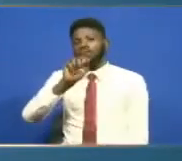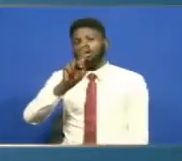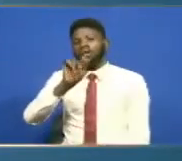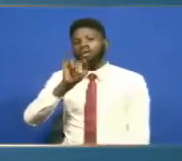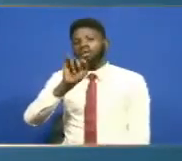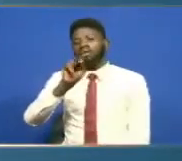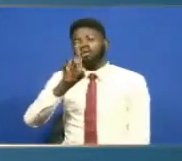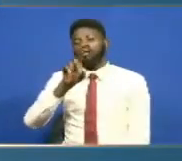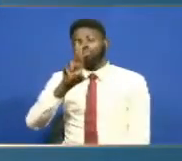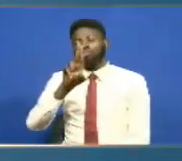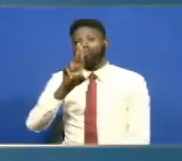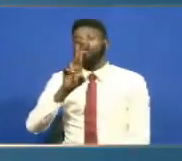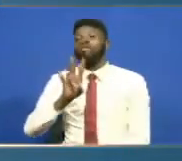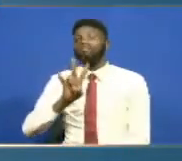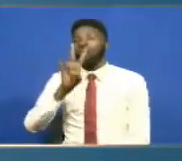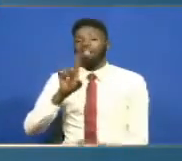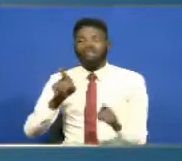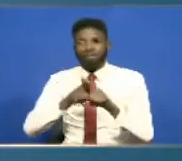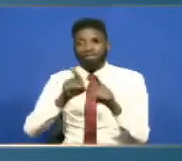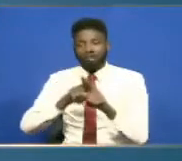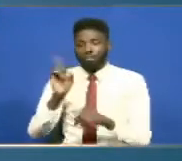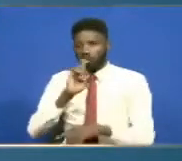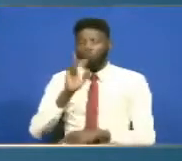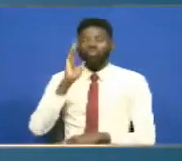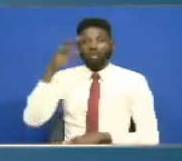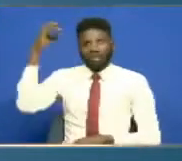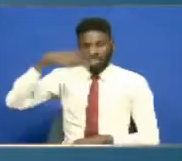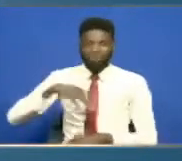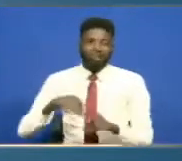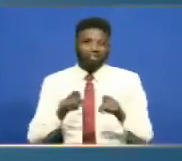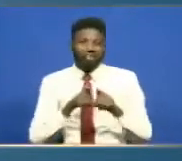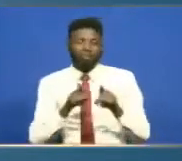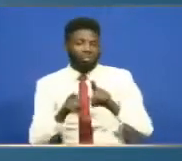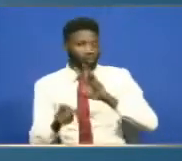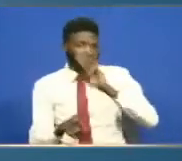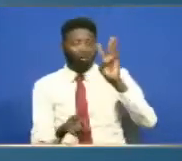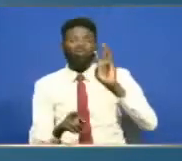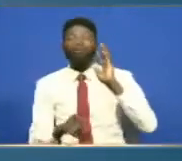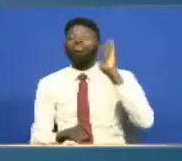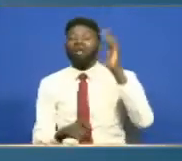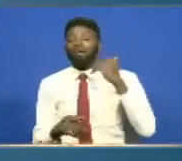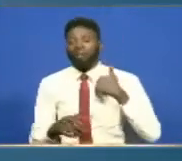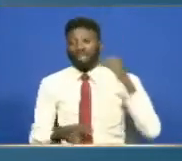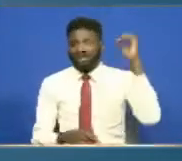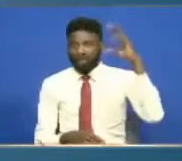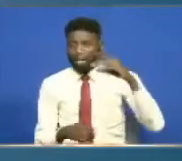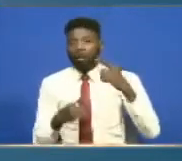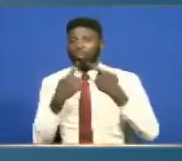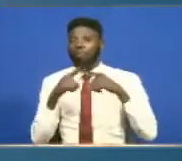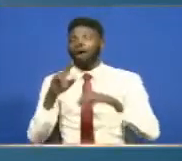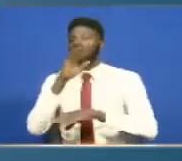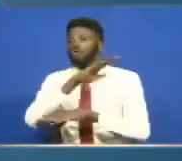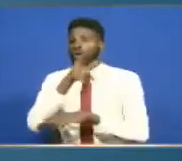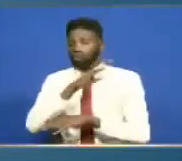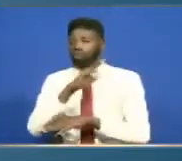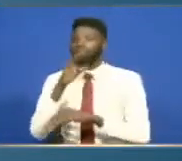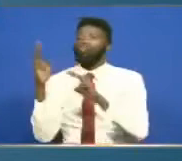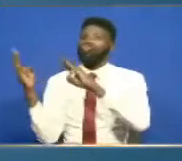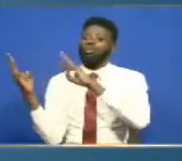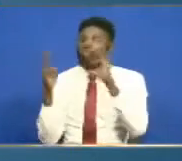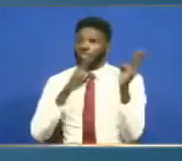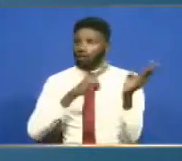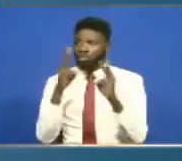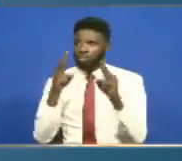mainly be sunny. The Lake Basin region and western parts of the country will experience sunny intervals. And in the afternoon, these are weather patterns that